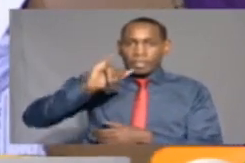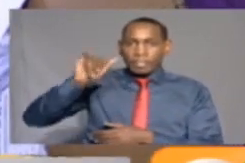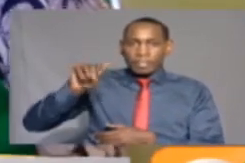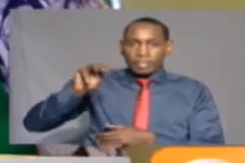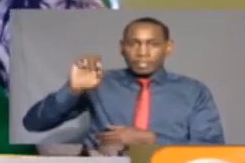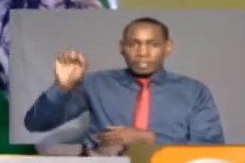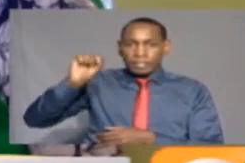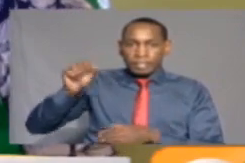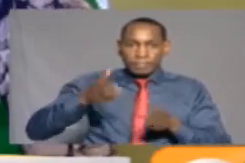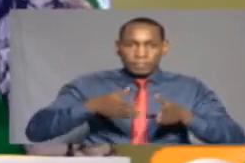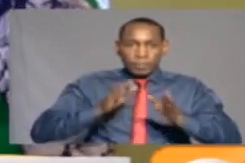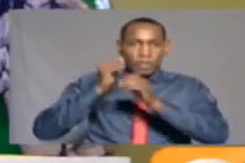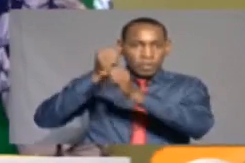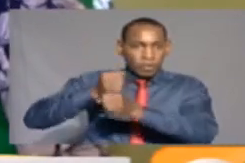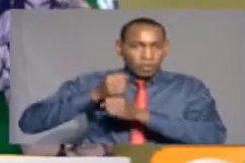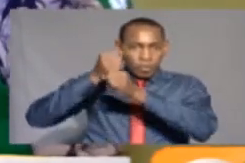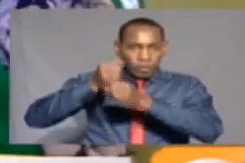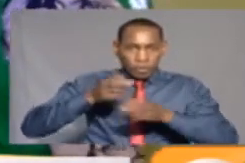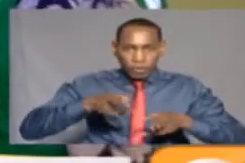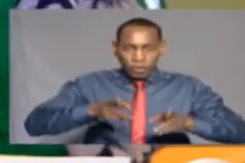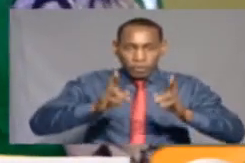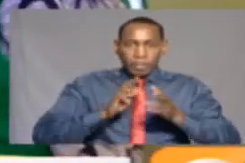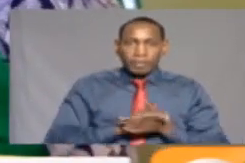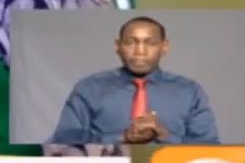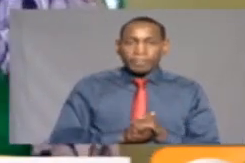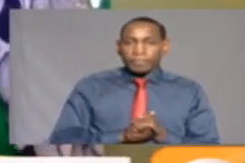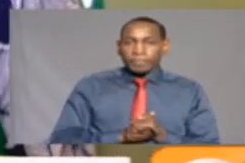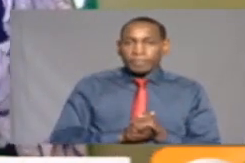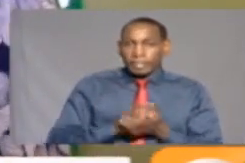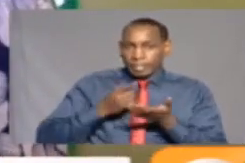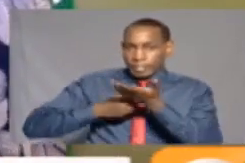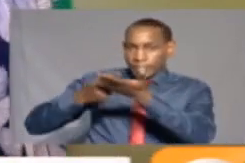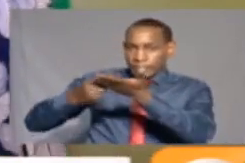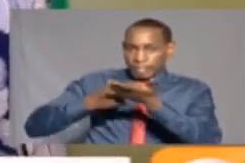Gong Road. Can social remove everything? Yes. It's a blanket.